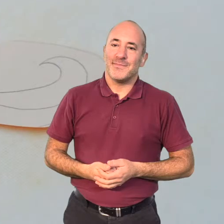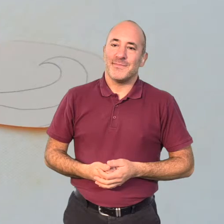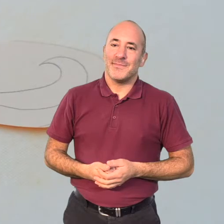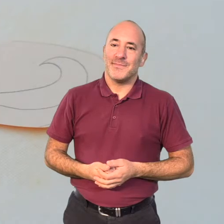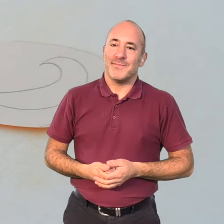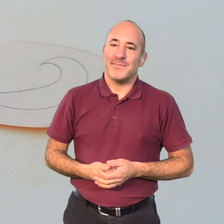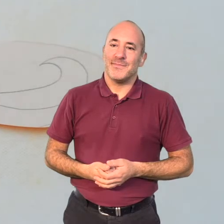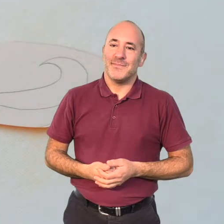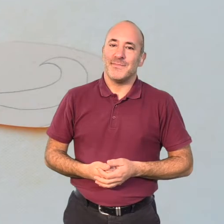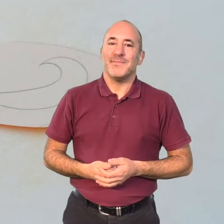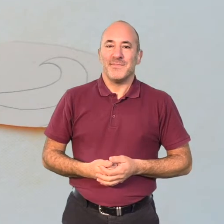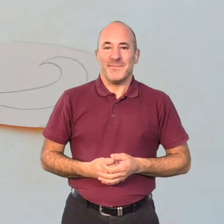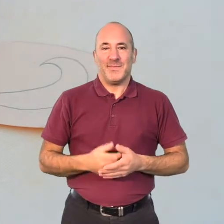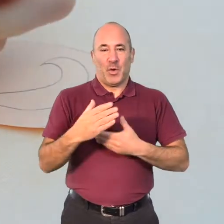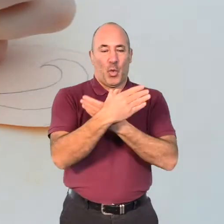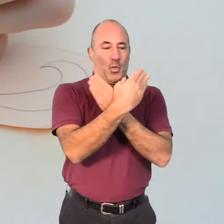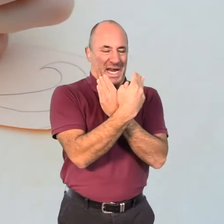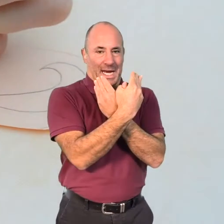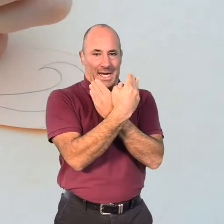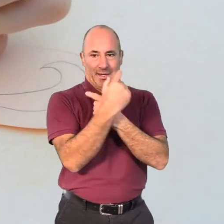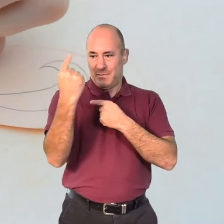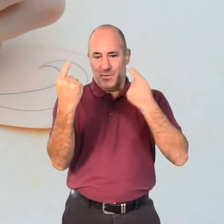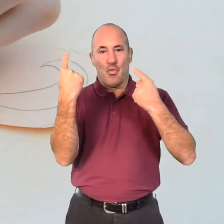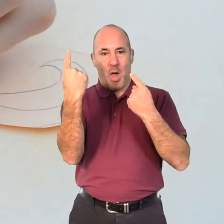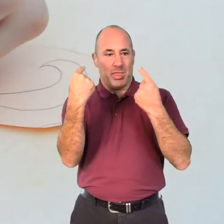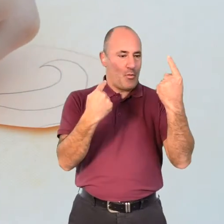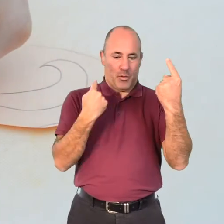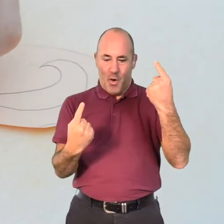I'm drawing one swirl on each wing.